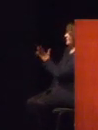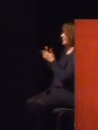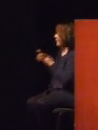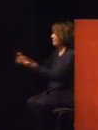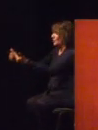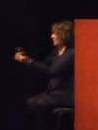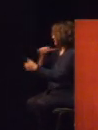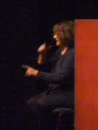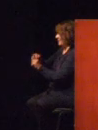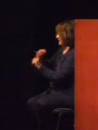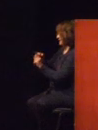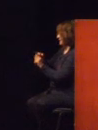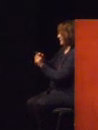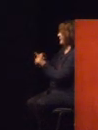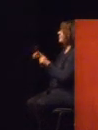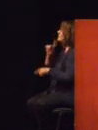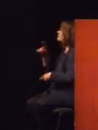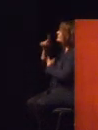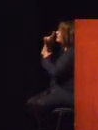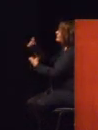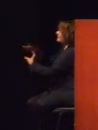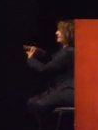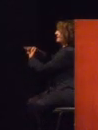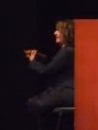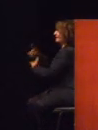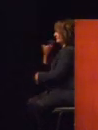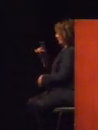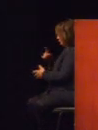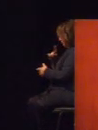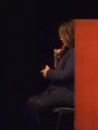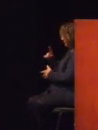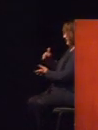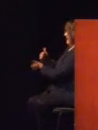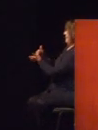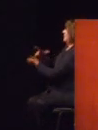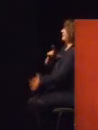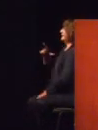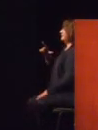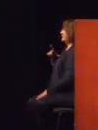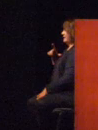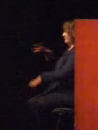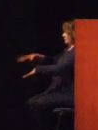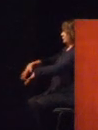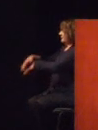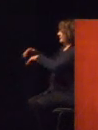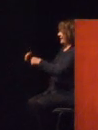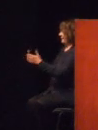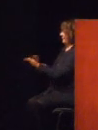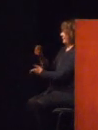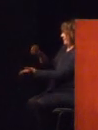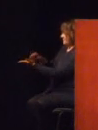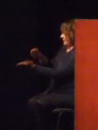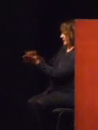it's very interesting in the context of what really helped the legislature to adopt the new